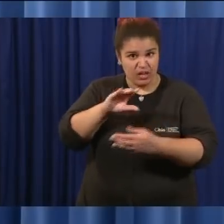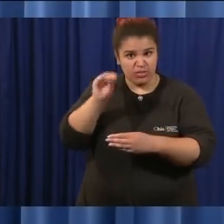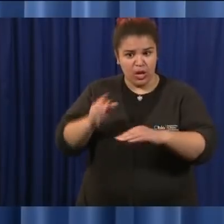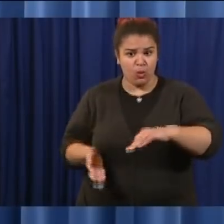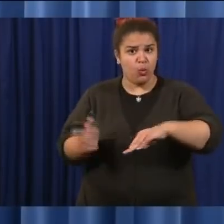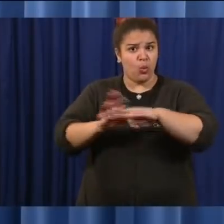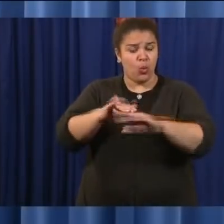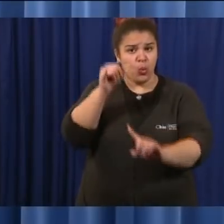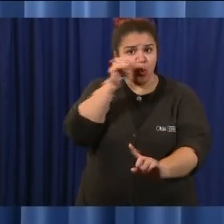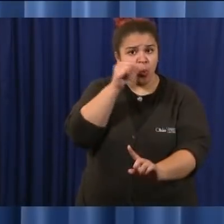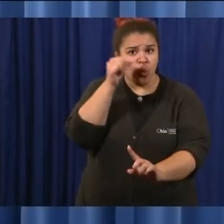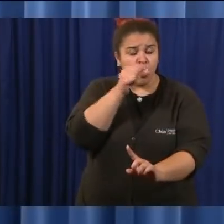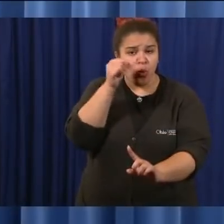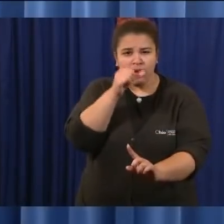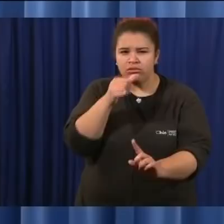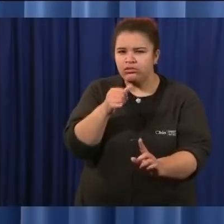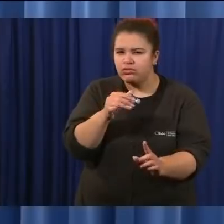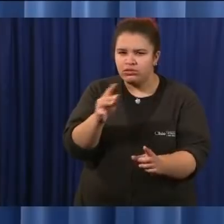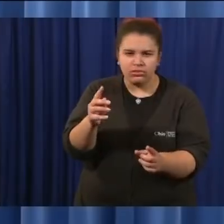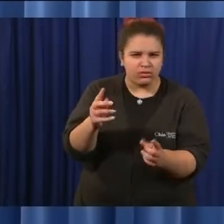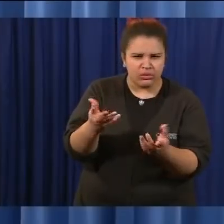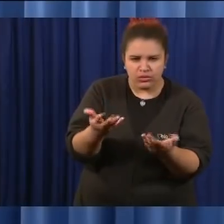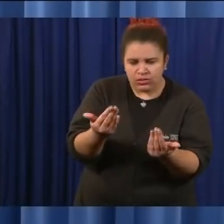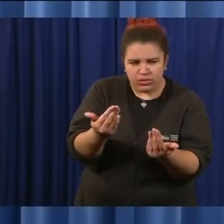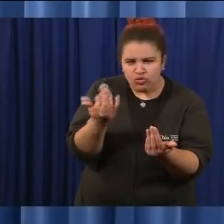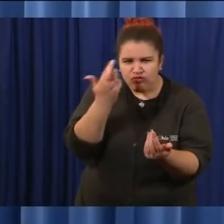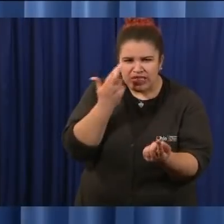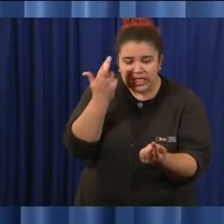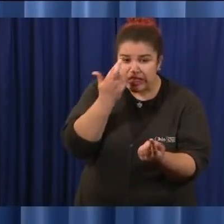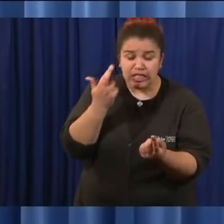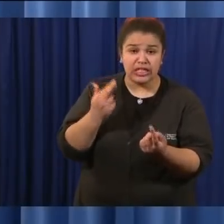it testing? Are we seeing more cases